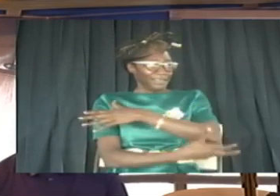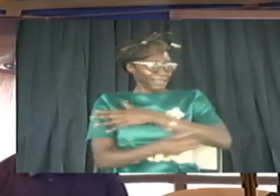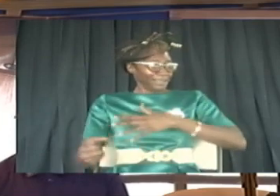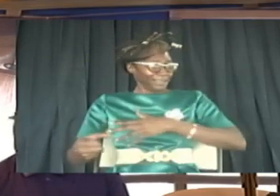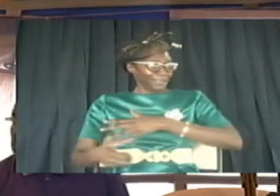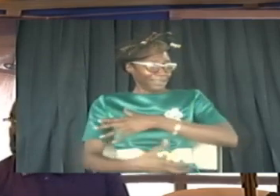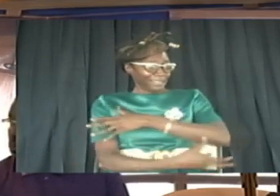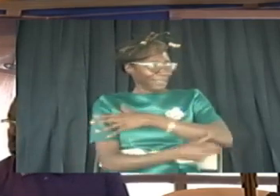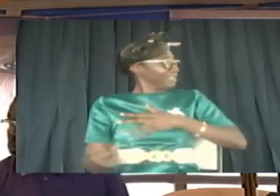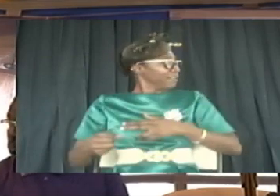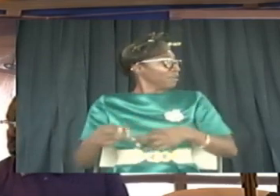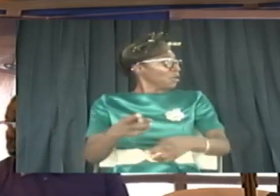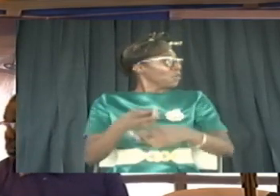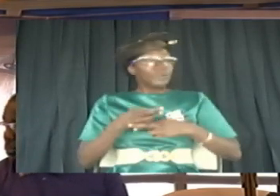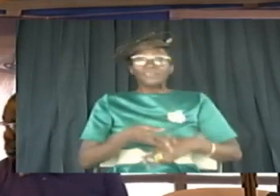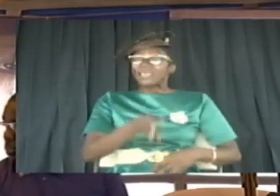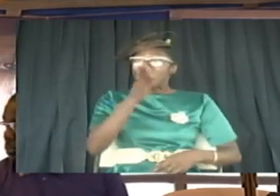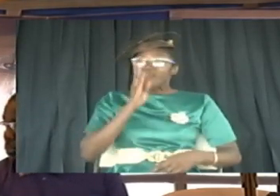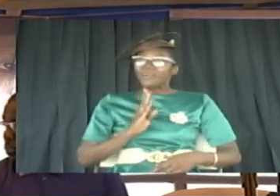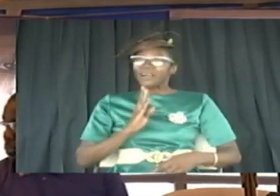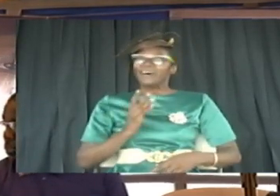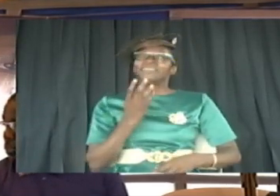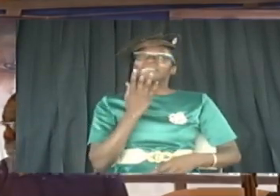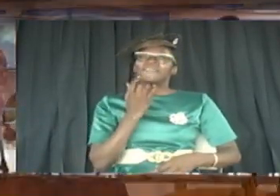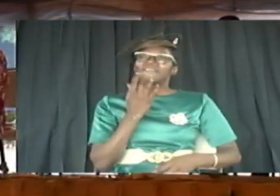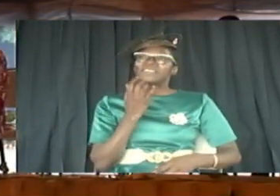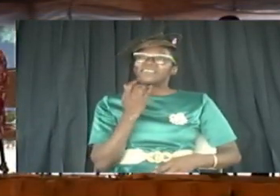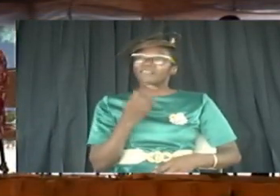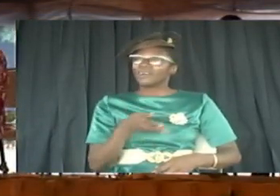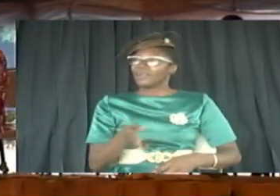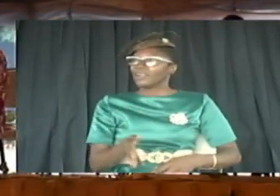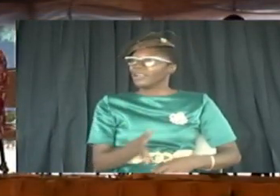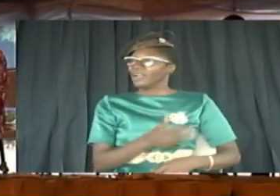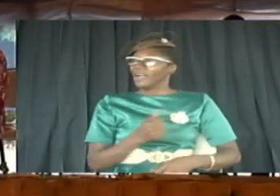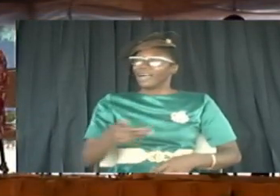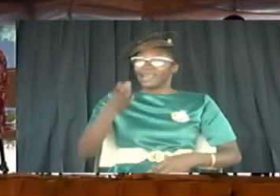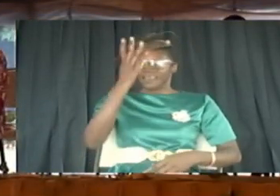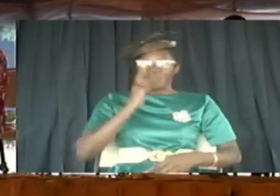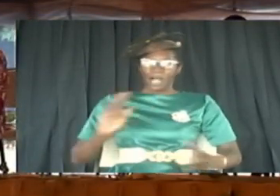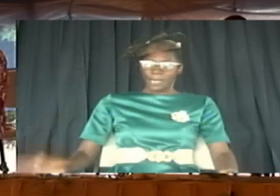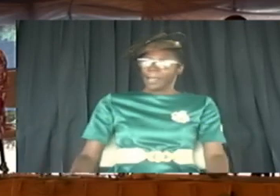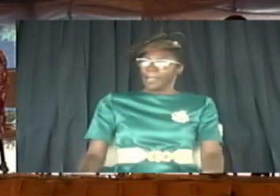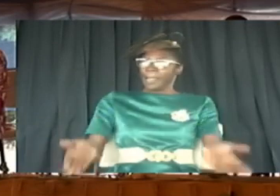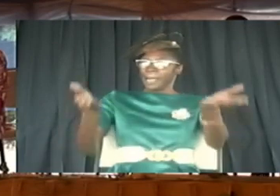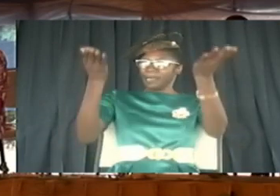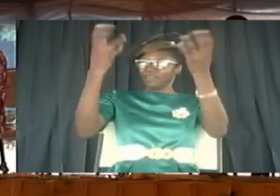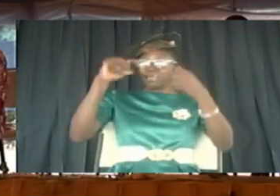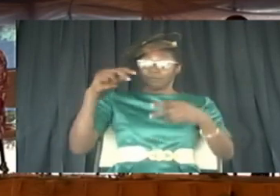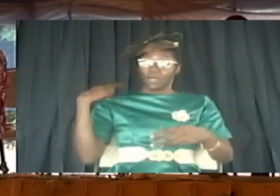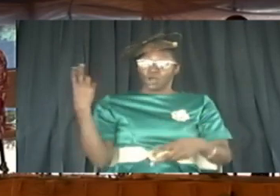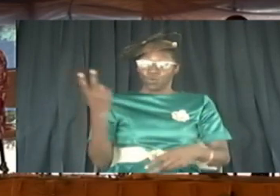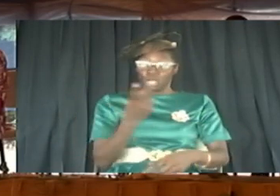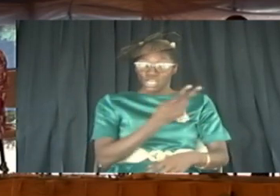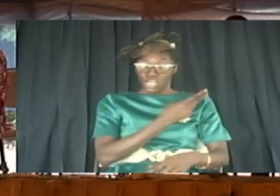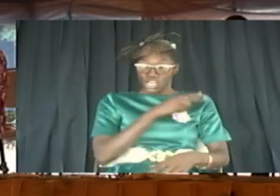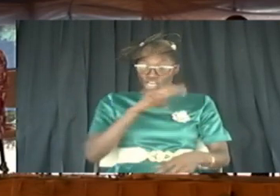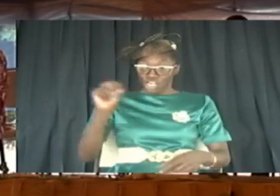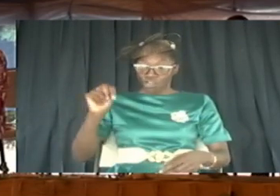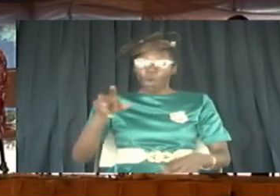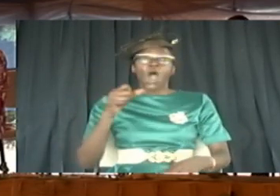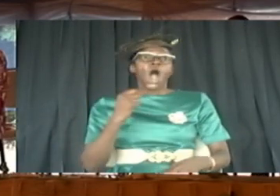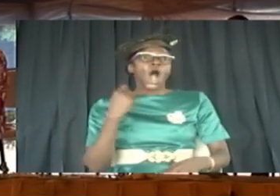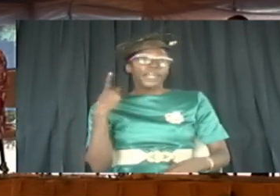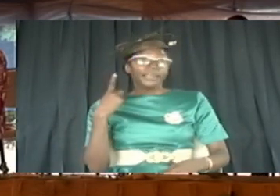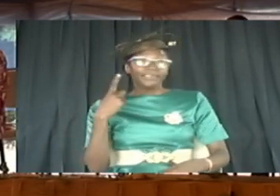receive God's favor, and God elevated him. We need to understand that this old Jacob was